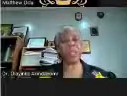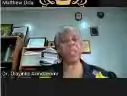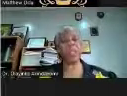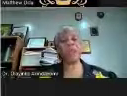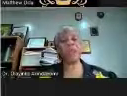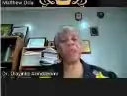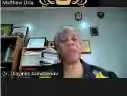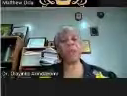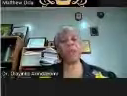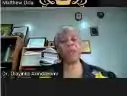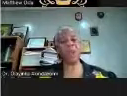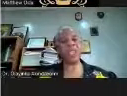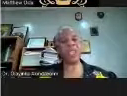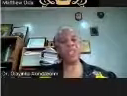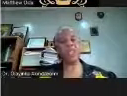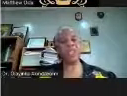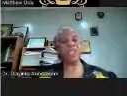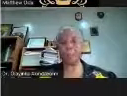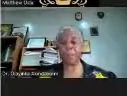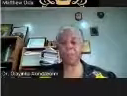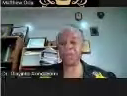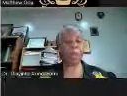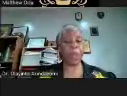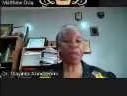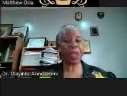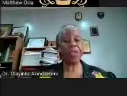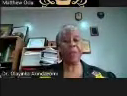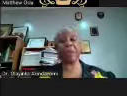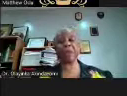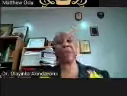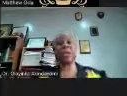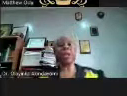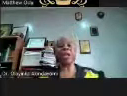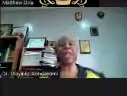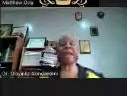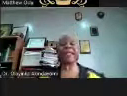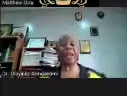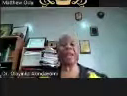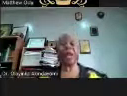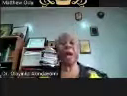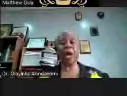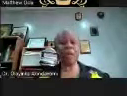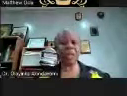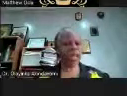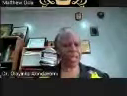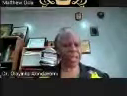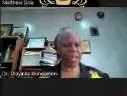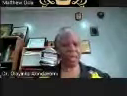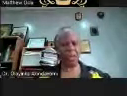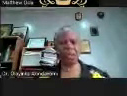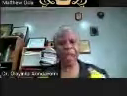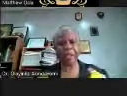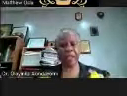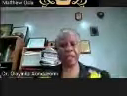important that you have an audiologist, speech therapist, occupational therapist. Lastly, is it lastly?